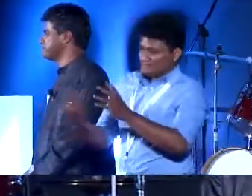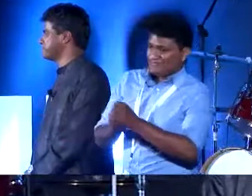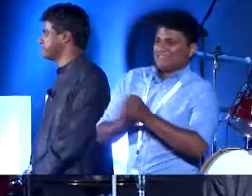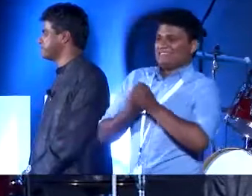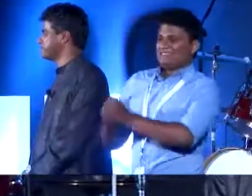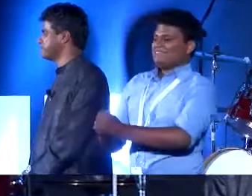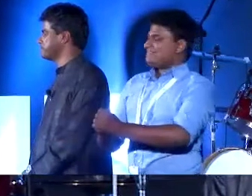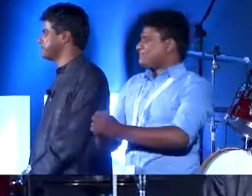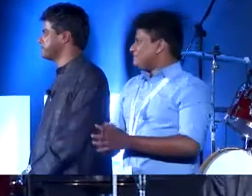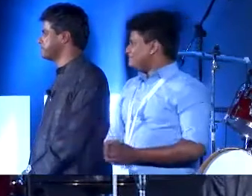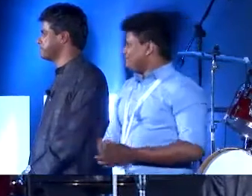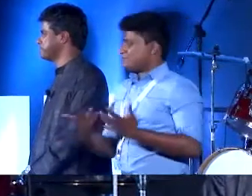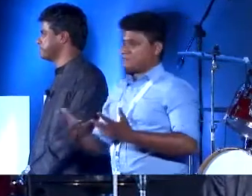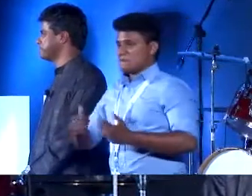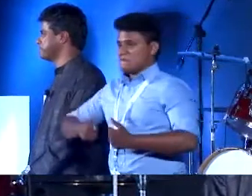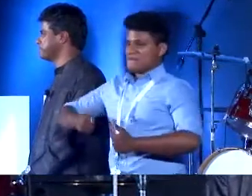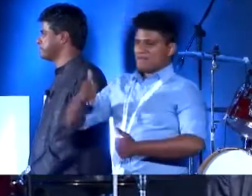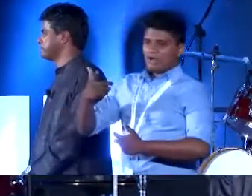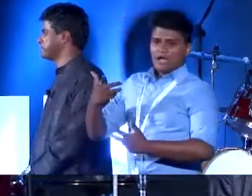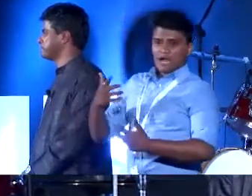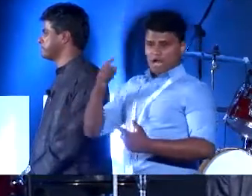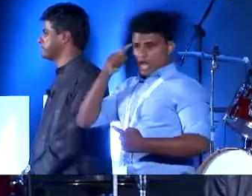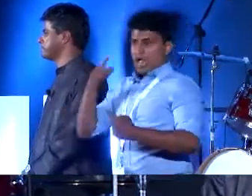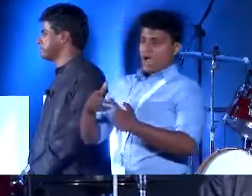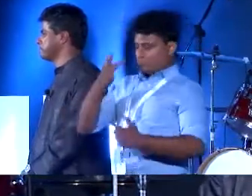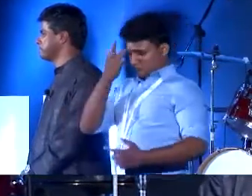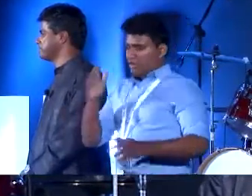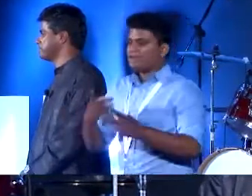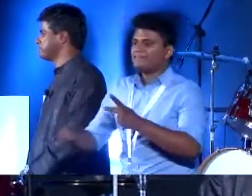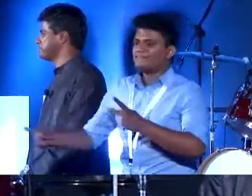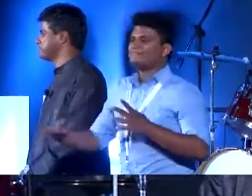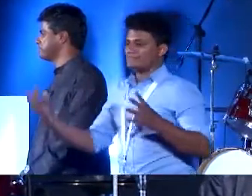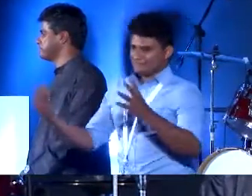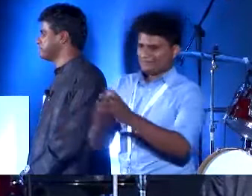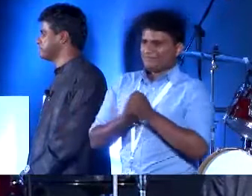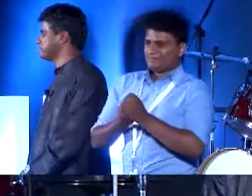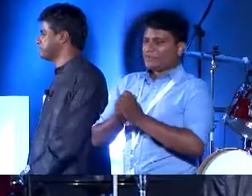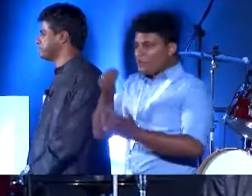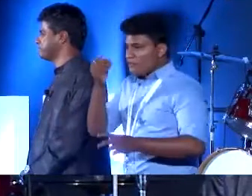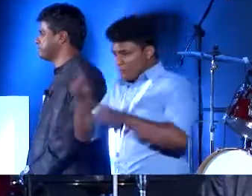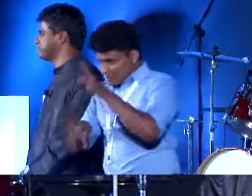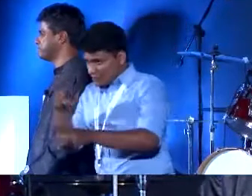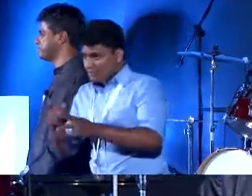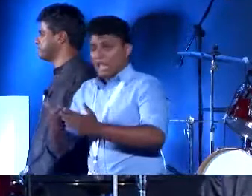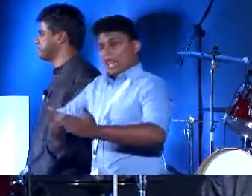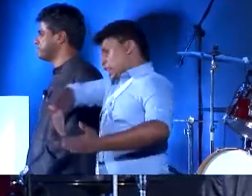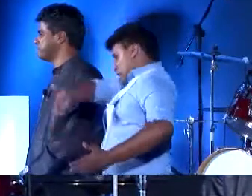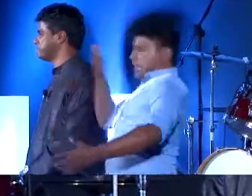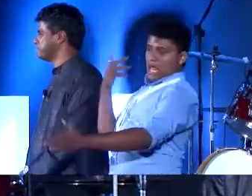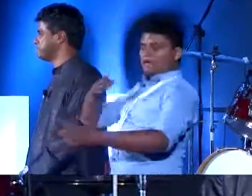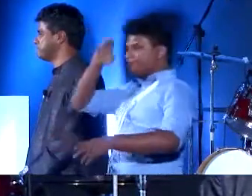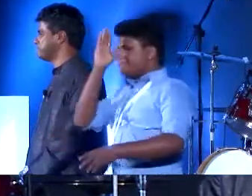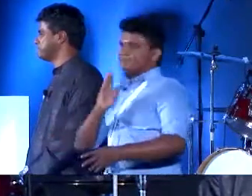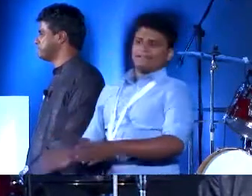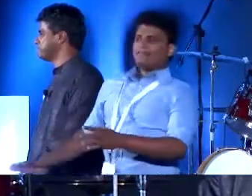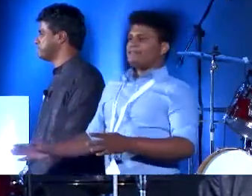bring unsung heroes to this podium. There are people who have never danced. They're going to come and dance here. And we